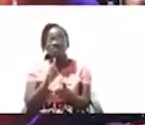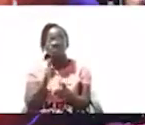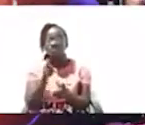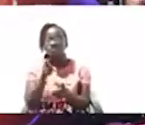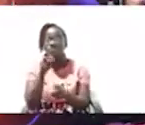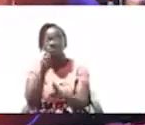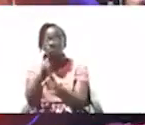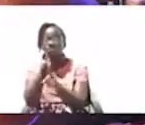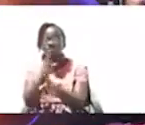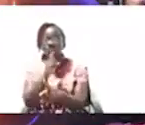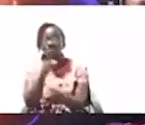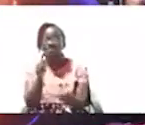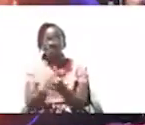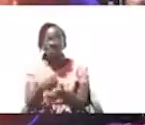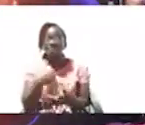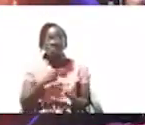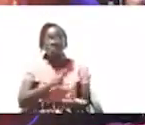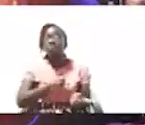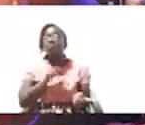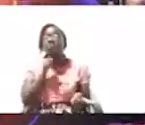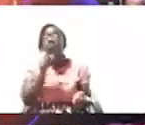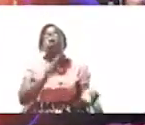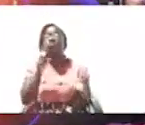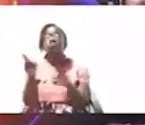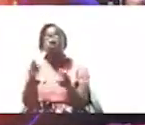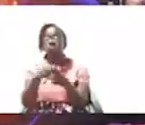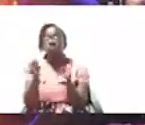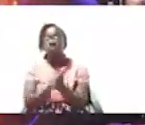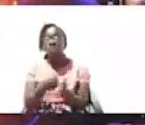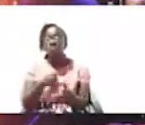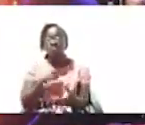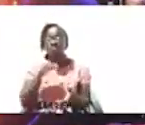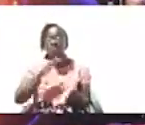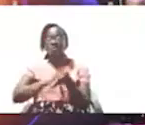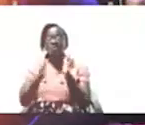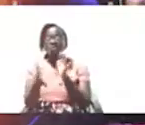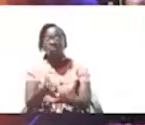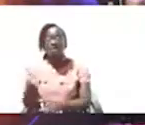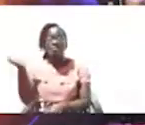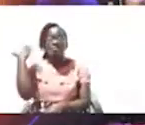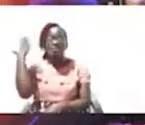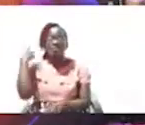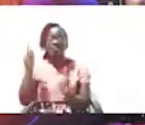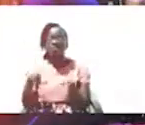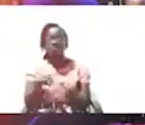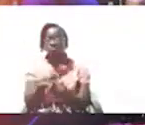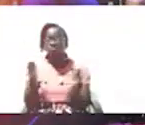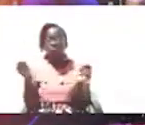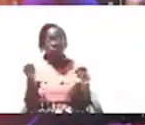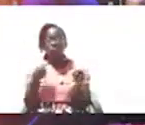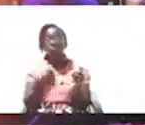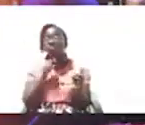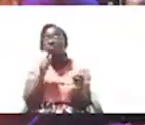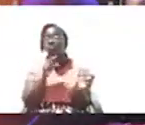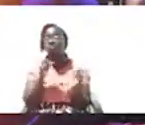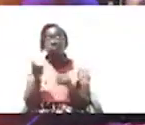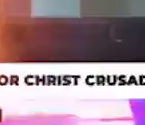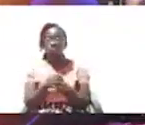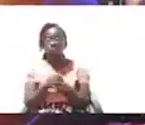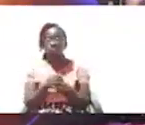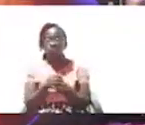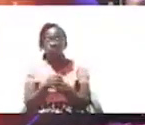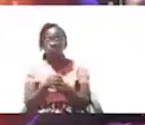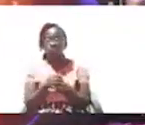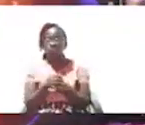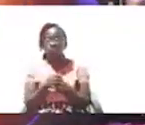metranswa. Some people say they won't leave so that they become ex, immediate past and former. I'll continue to be there. Etu ye dey